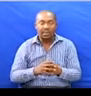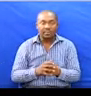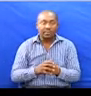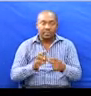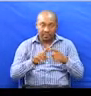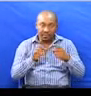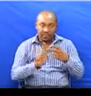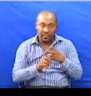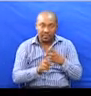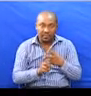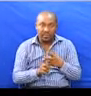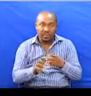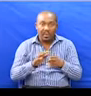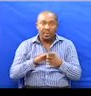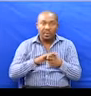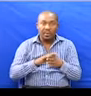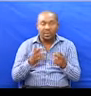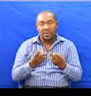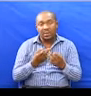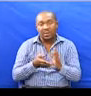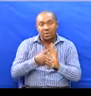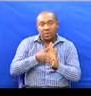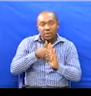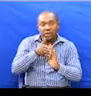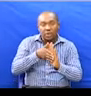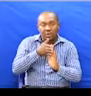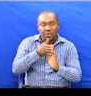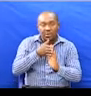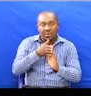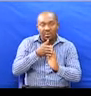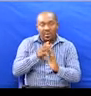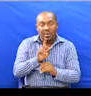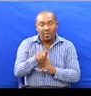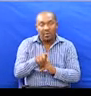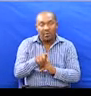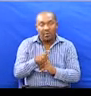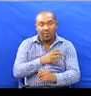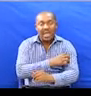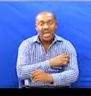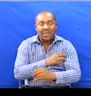used as source of energy.